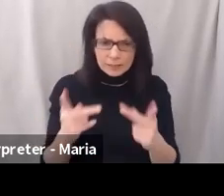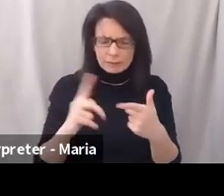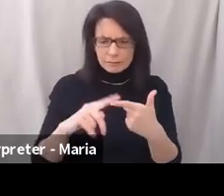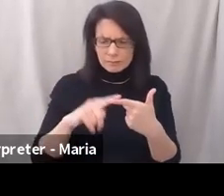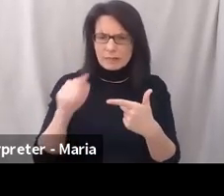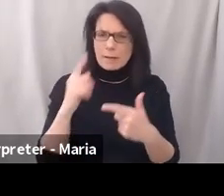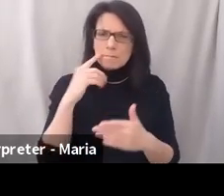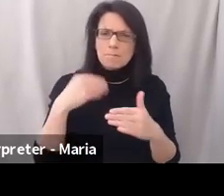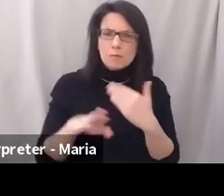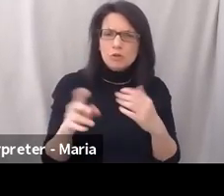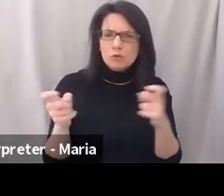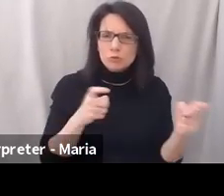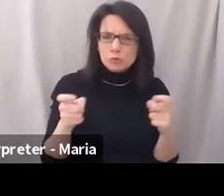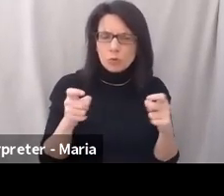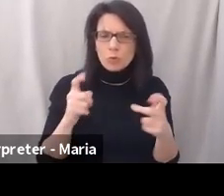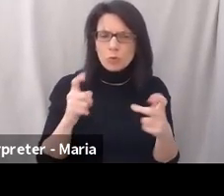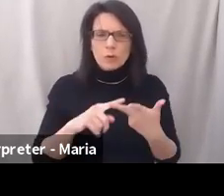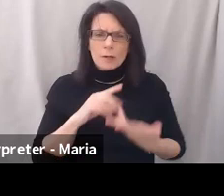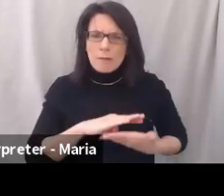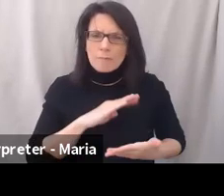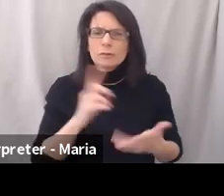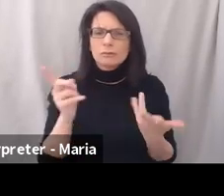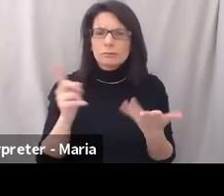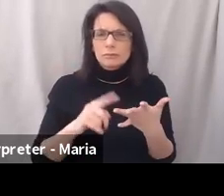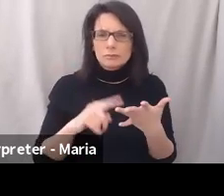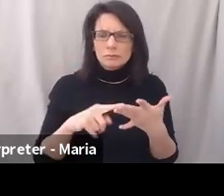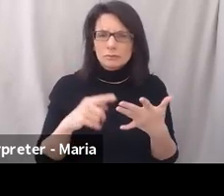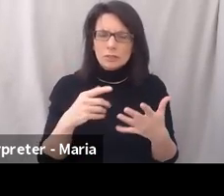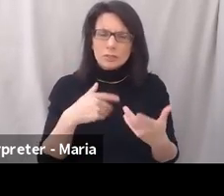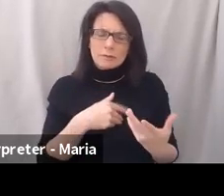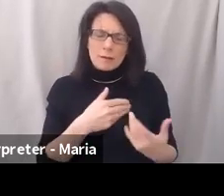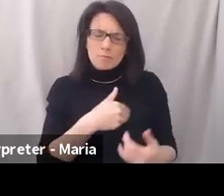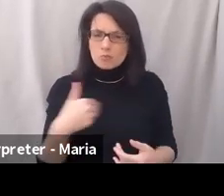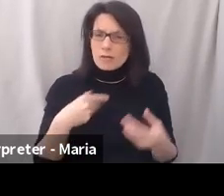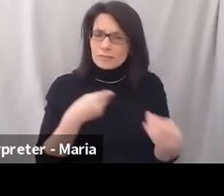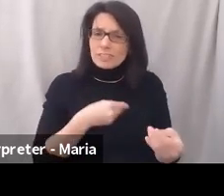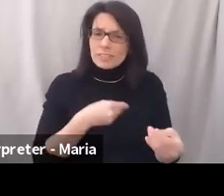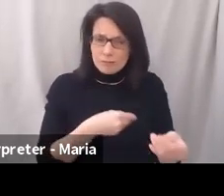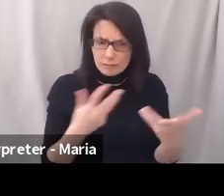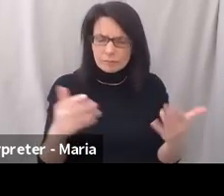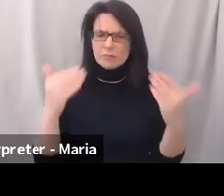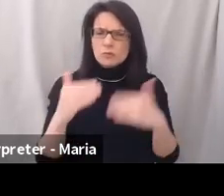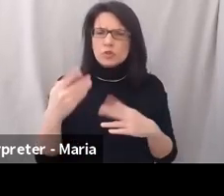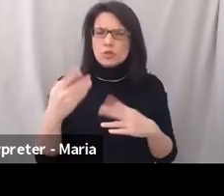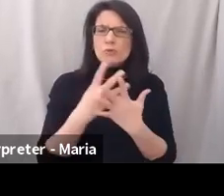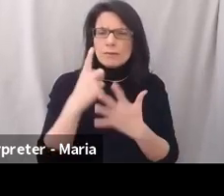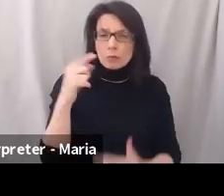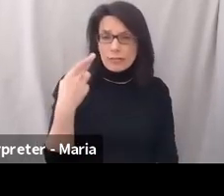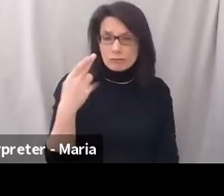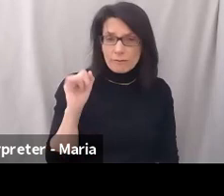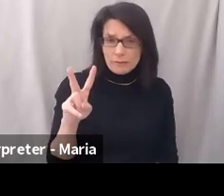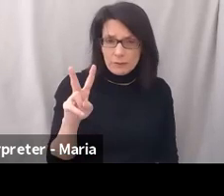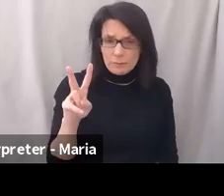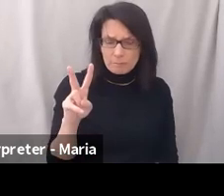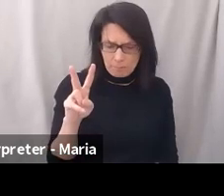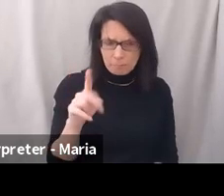pills, mammogram, breastfeeding supplies, and screening for HIV. Also, a screening and brief